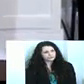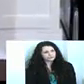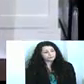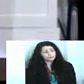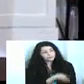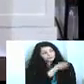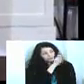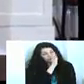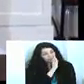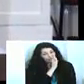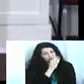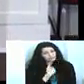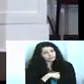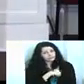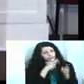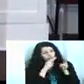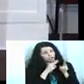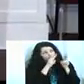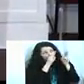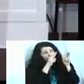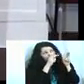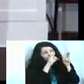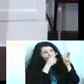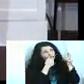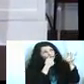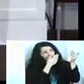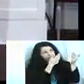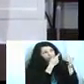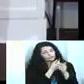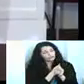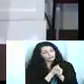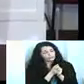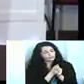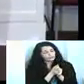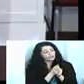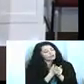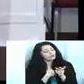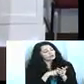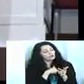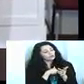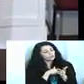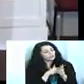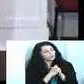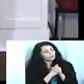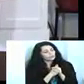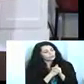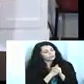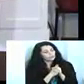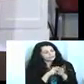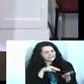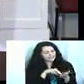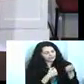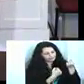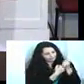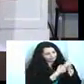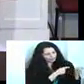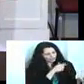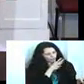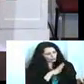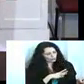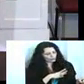God, we honor you. God, we thank you. God, we stand with the woman in the story this